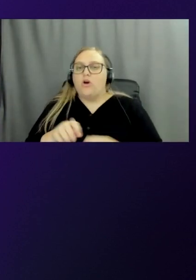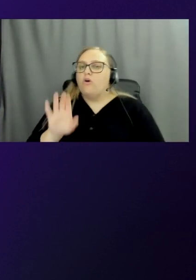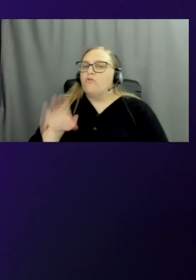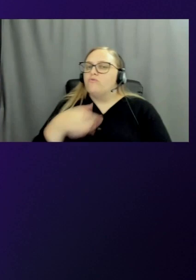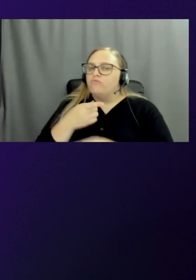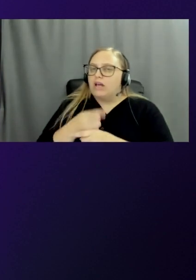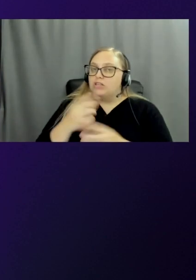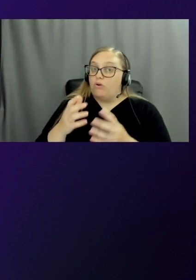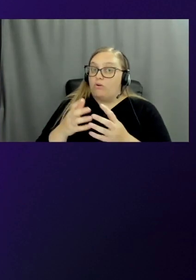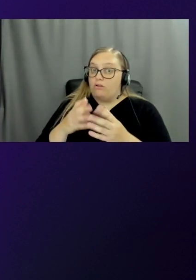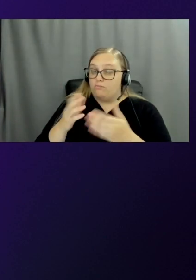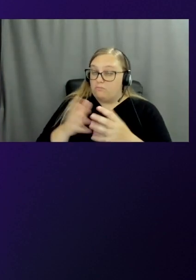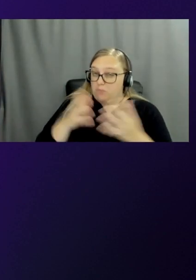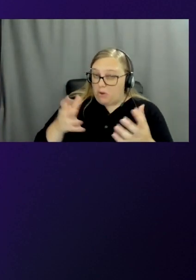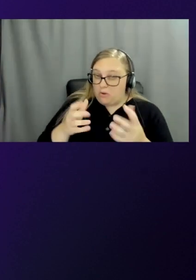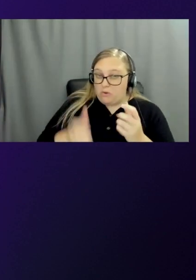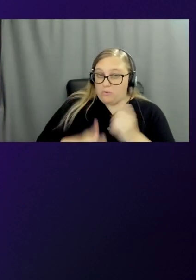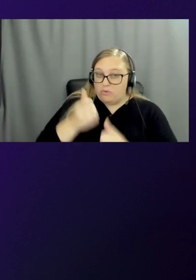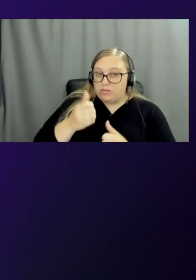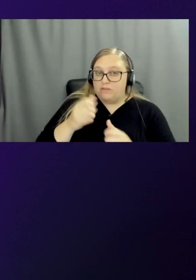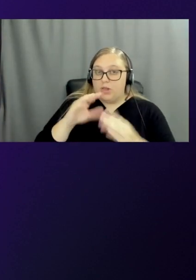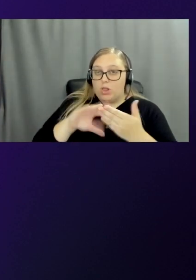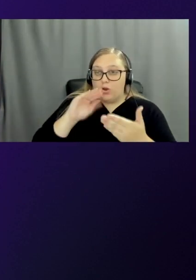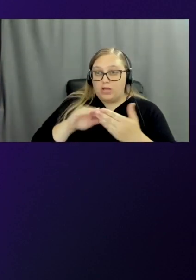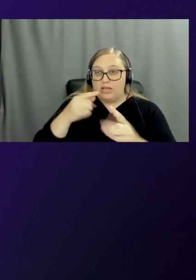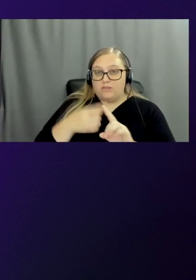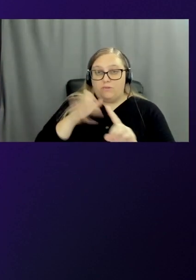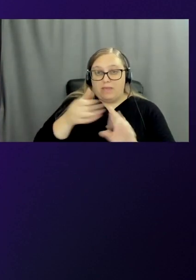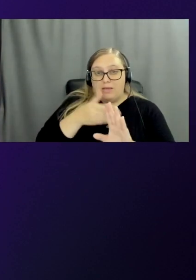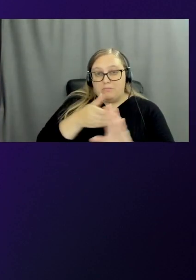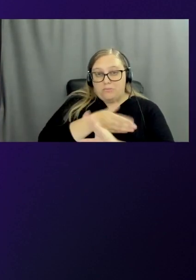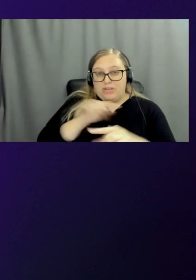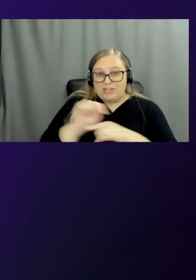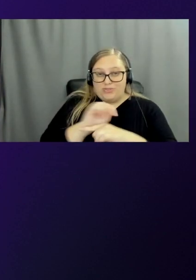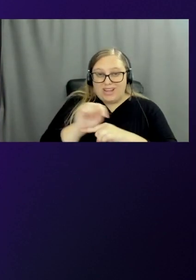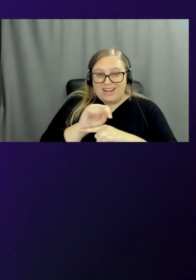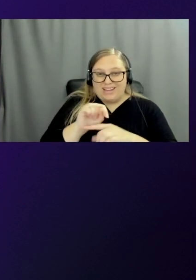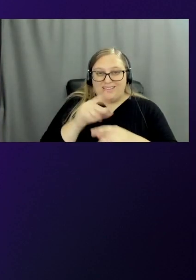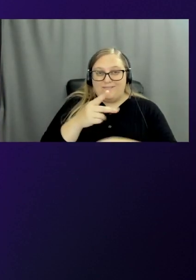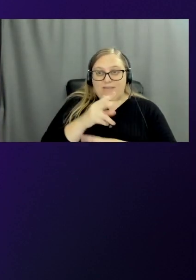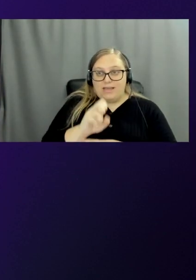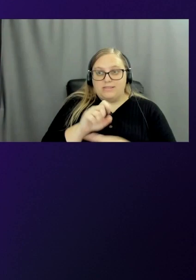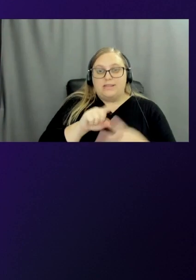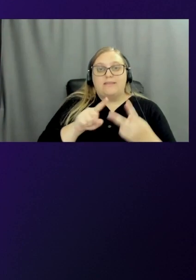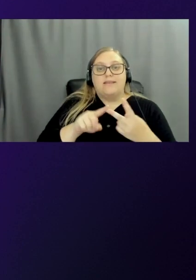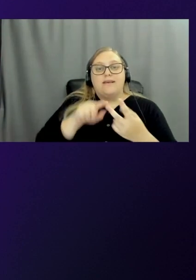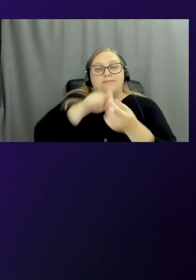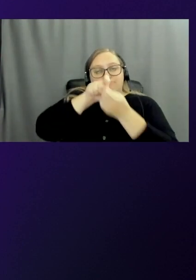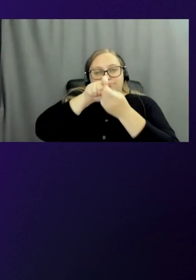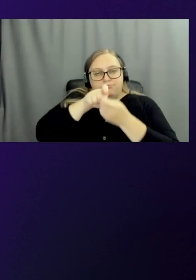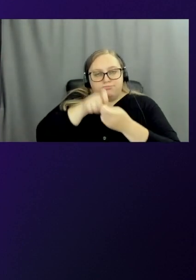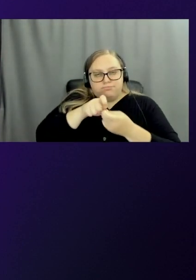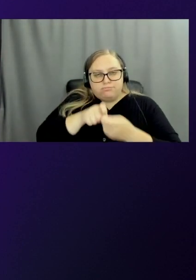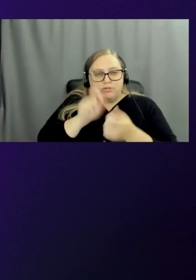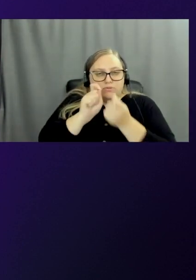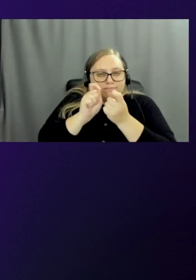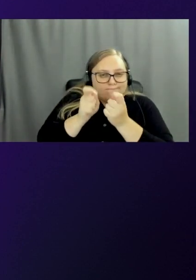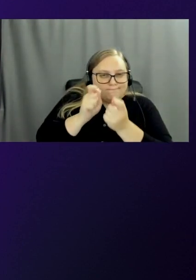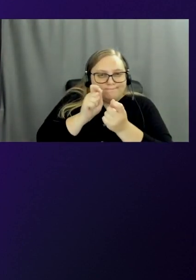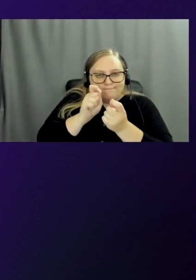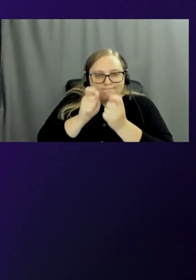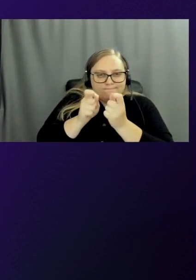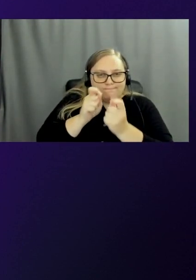that pre-training phase, and then during fine-tuning, you're making small adjustments to your model so that it is suitable for